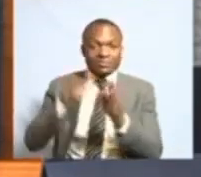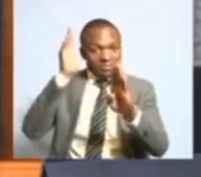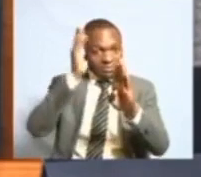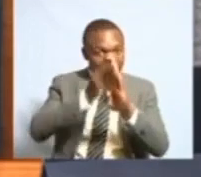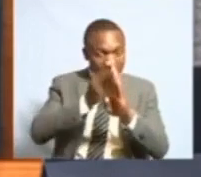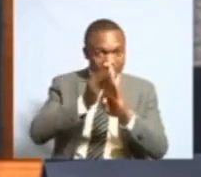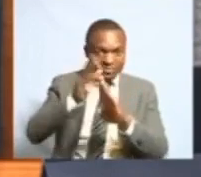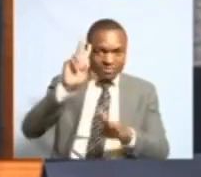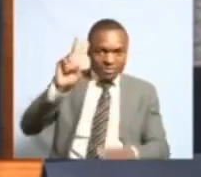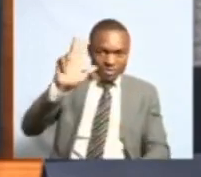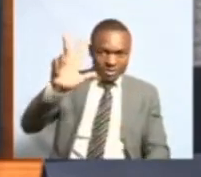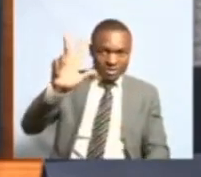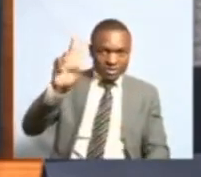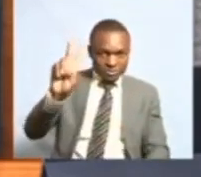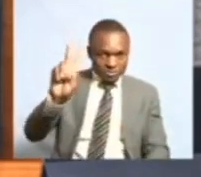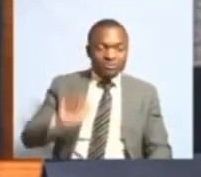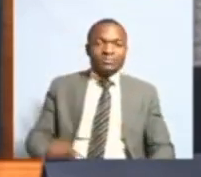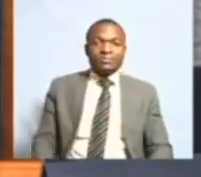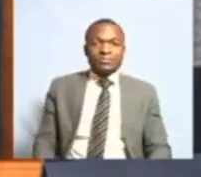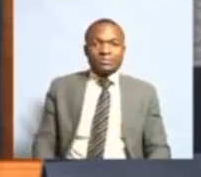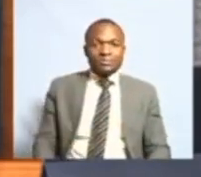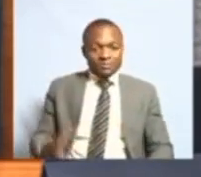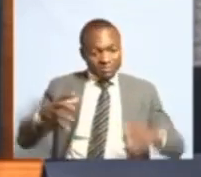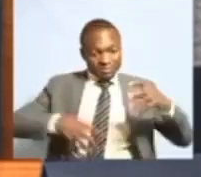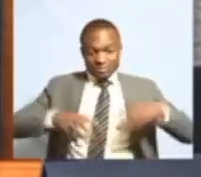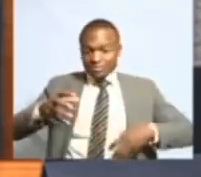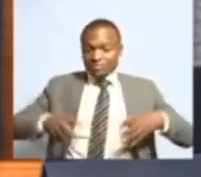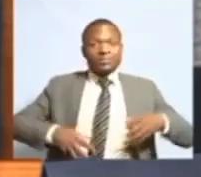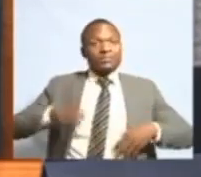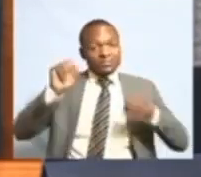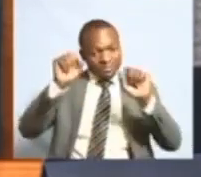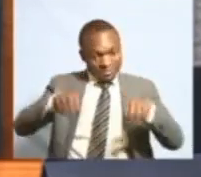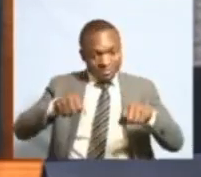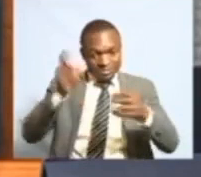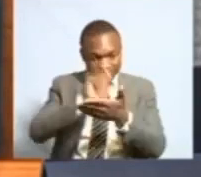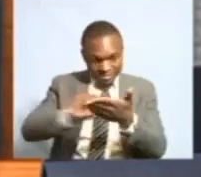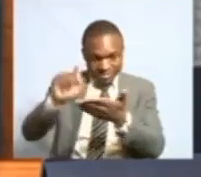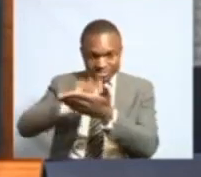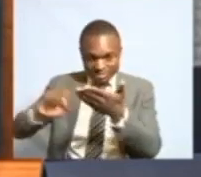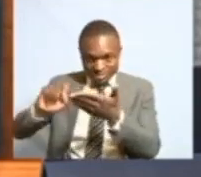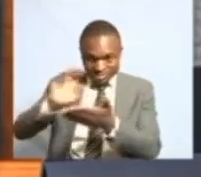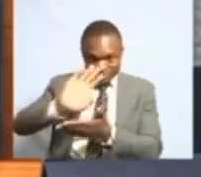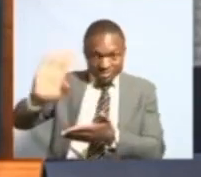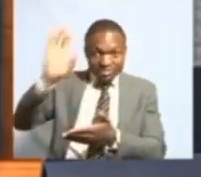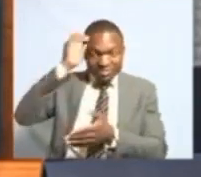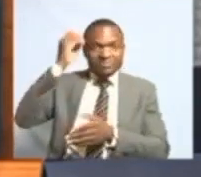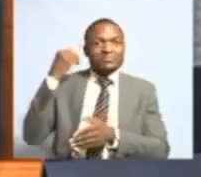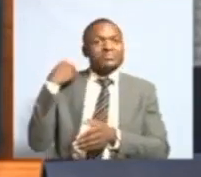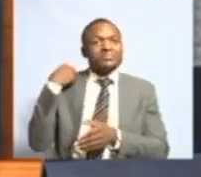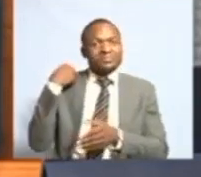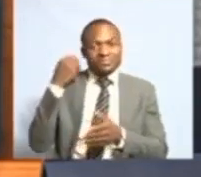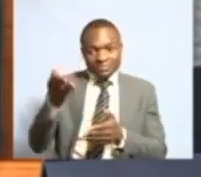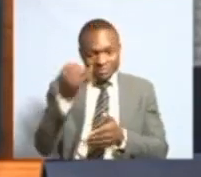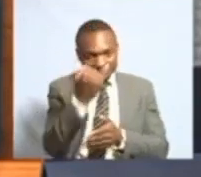especially Standing Order 132, a complaint can be written to my office so